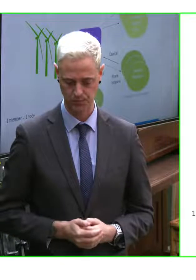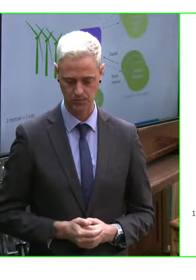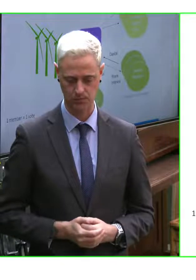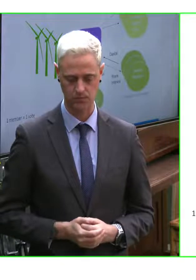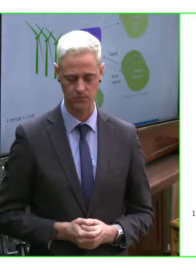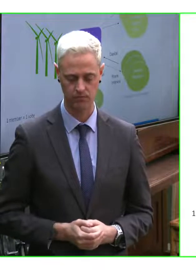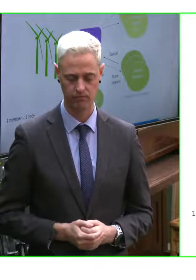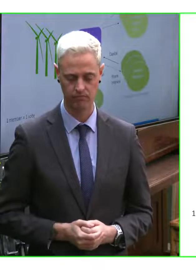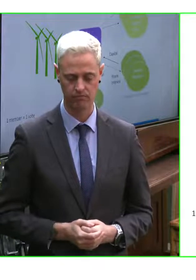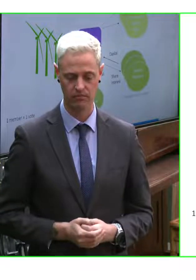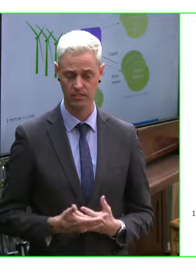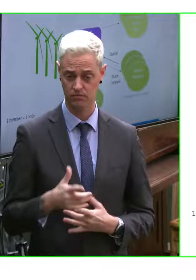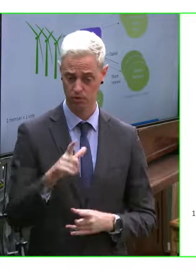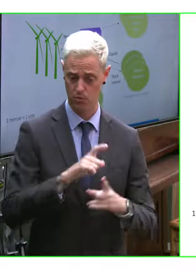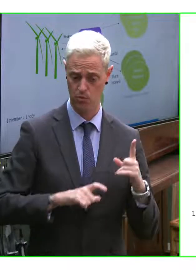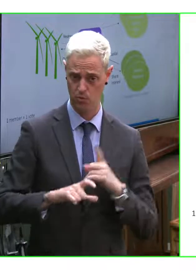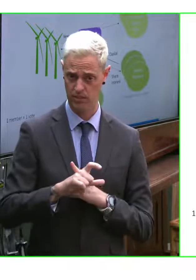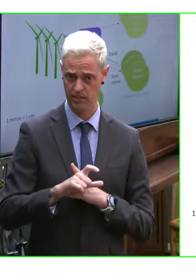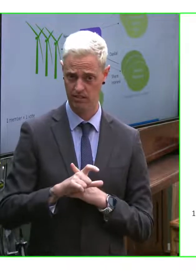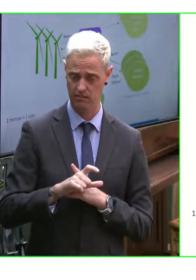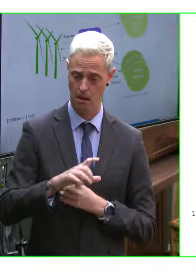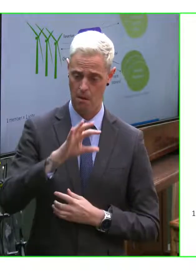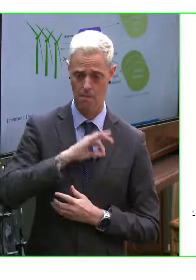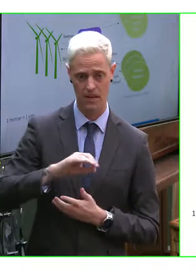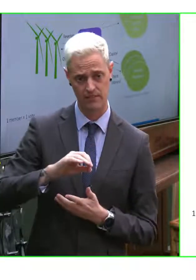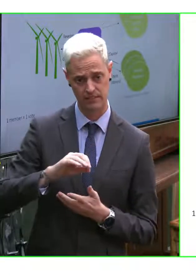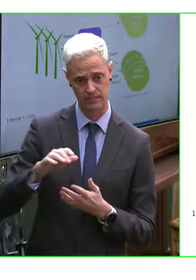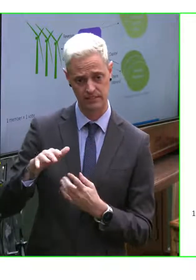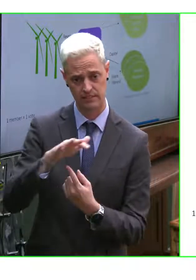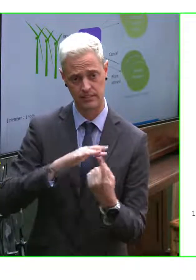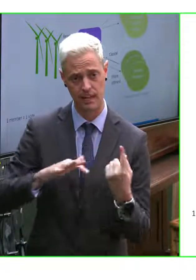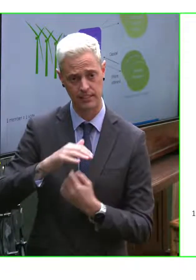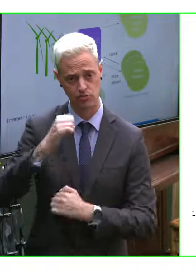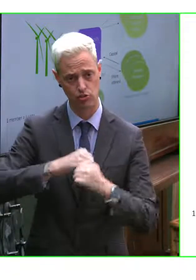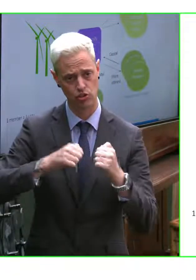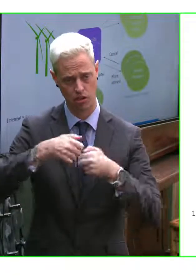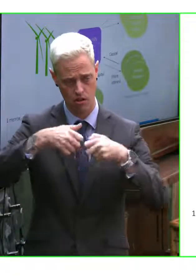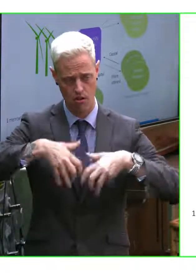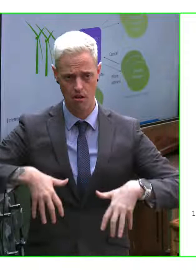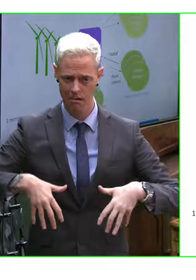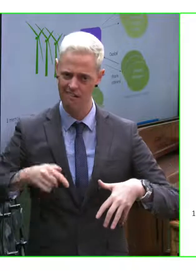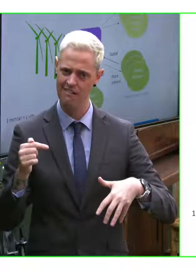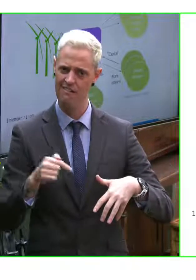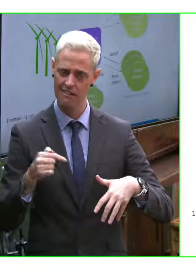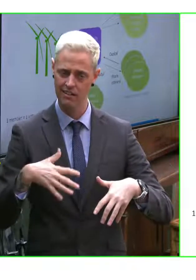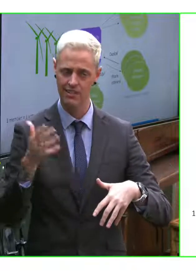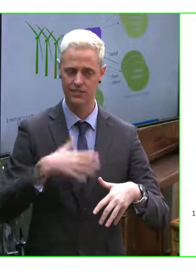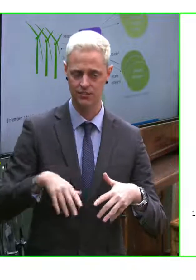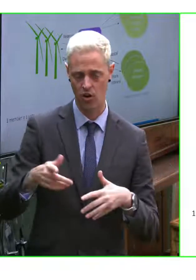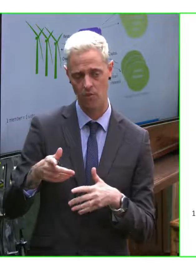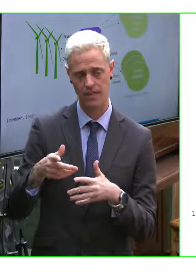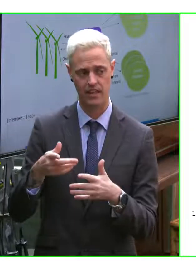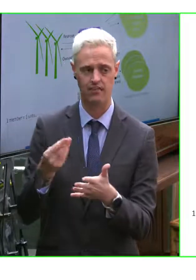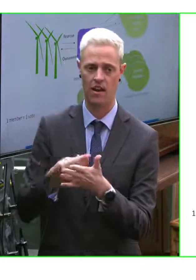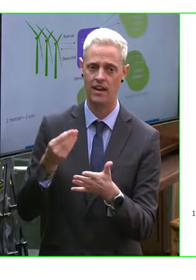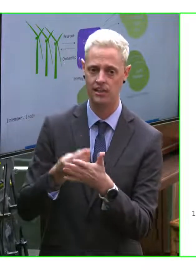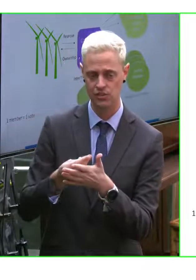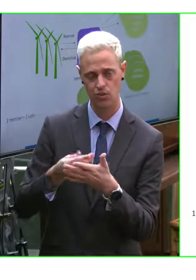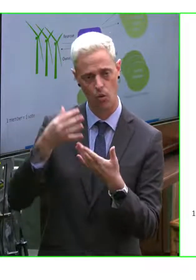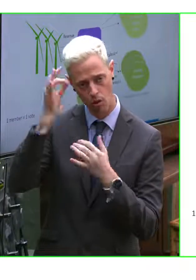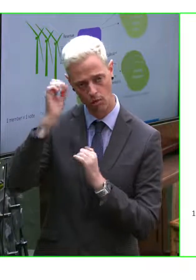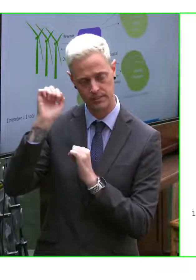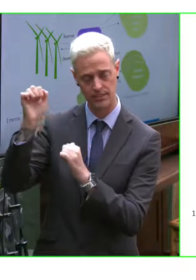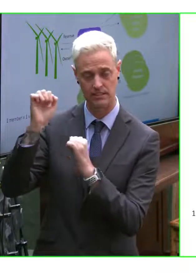And community, why they use the Community Benefit Society structure is it's regulated by their Financial Conduct Authority to raise investment